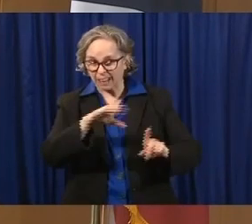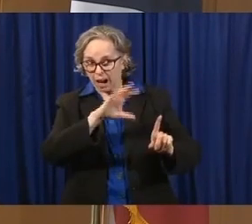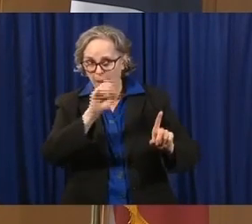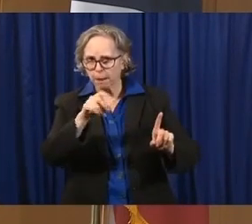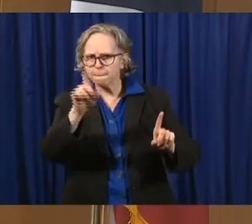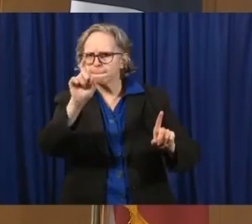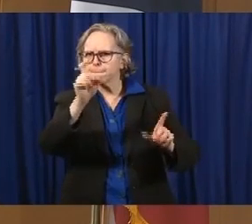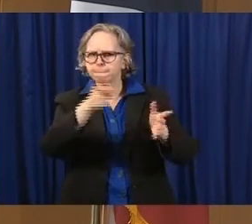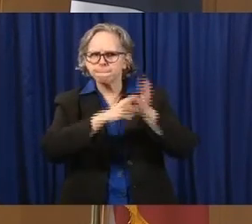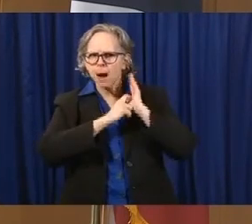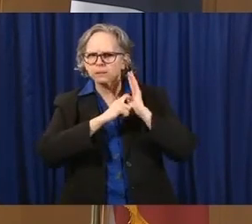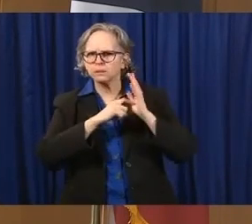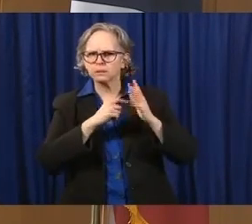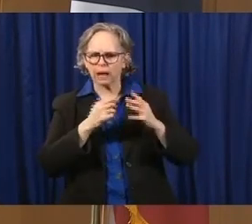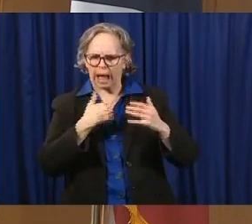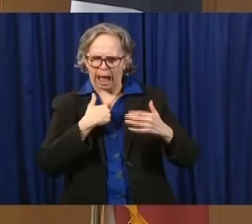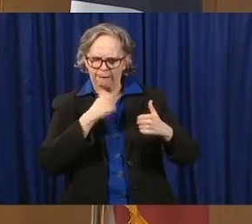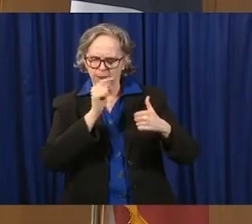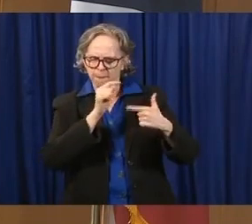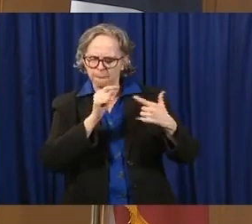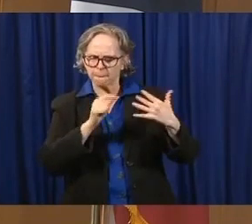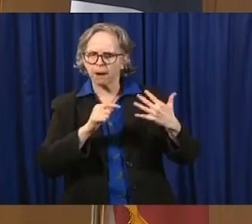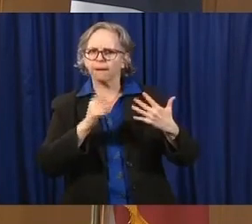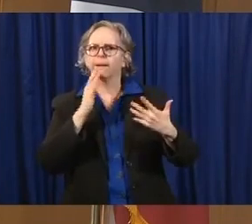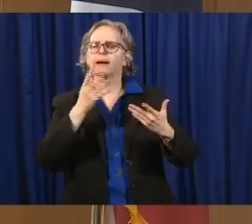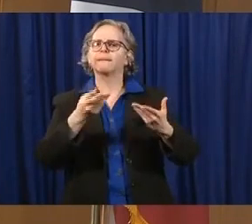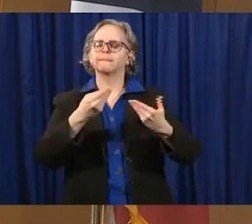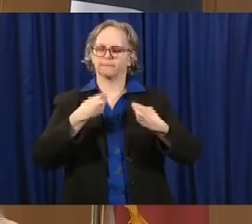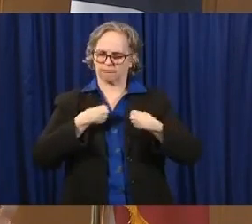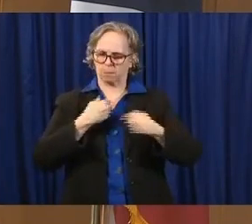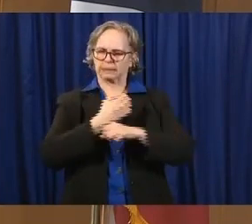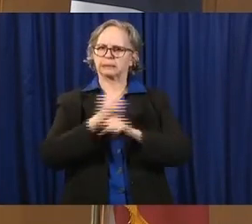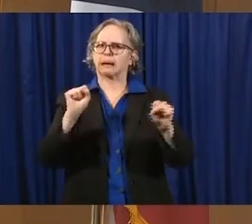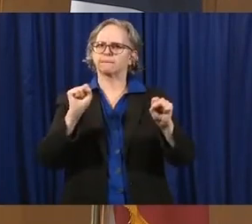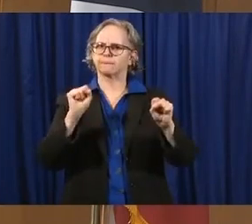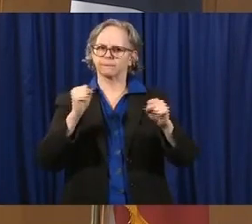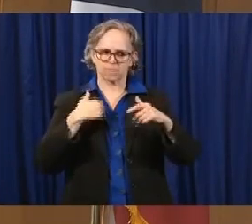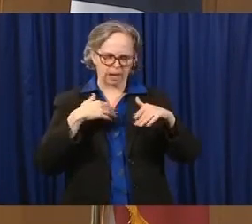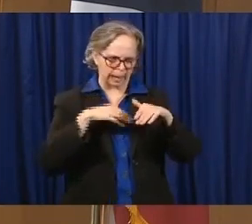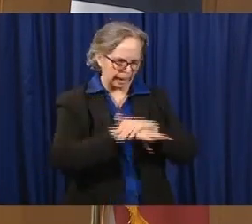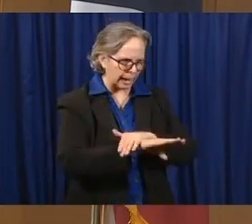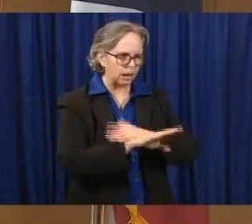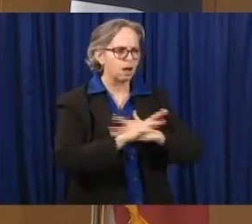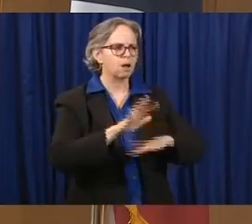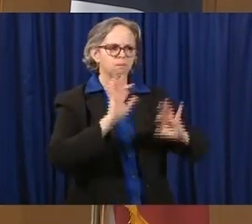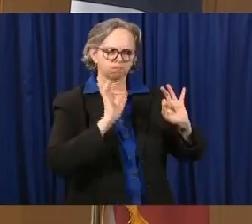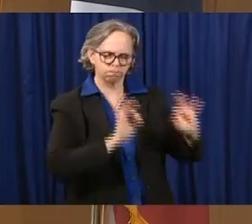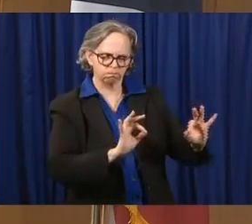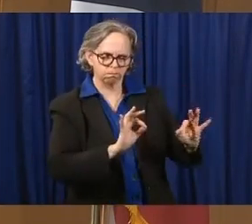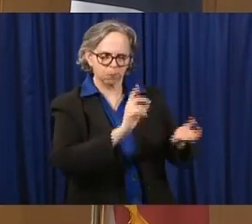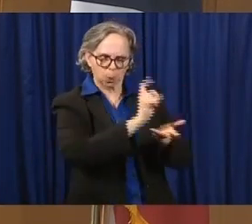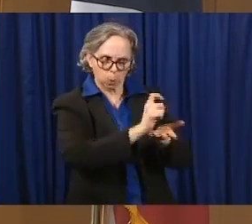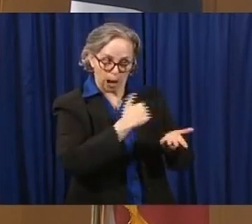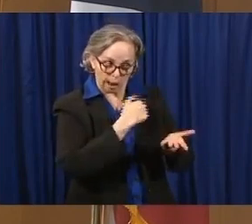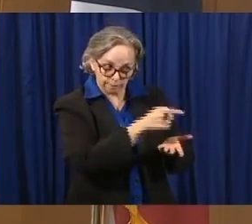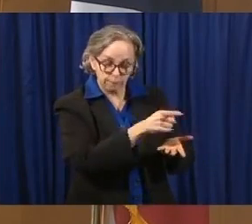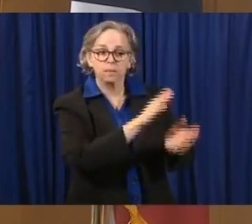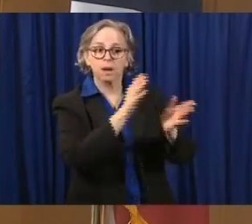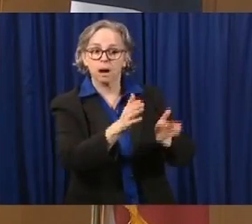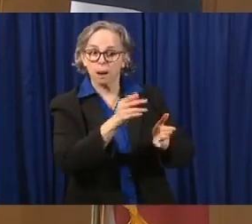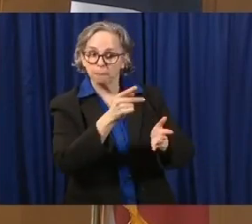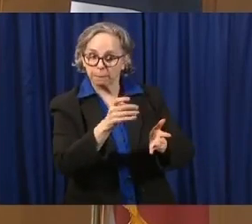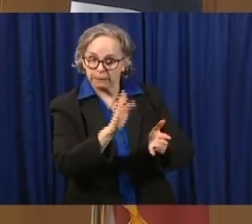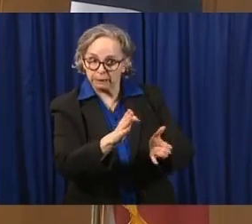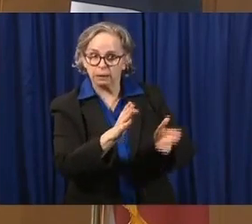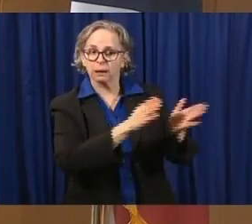only the social distancing, but doing all the other things that are necessary to make that person's job safer. But it's